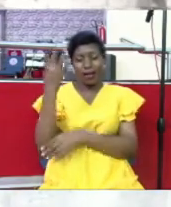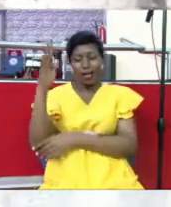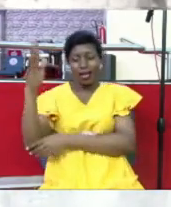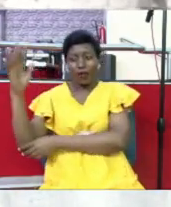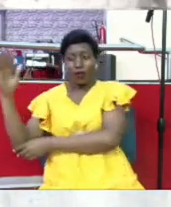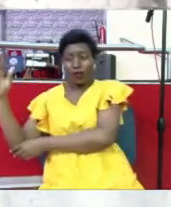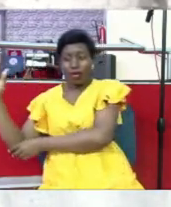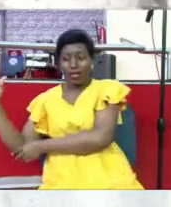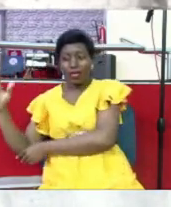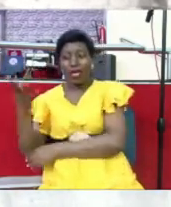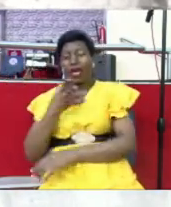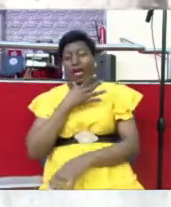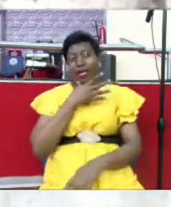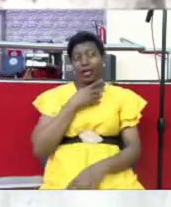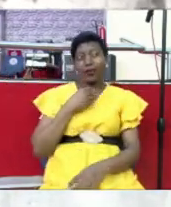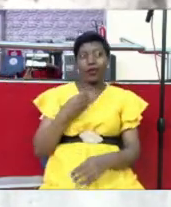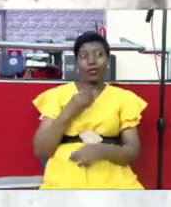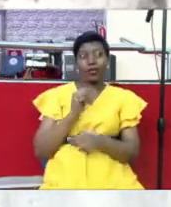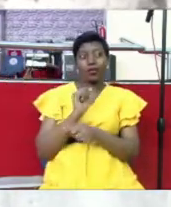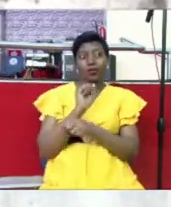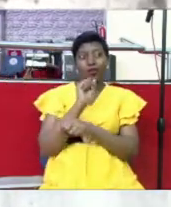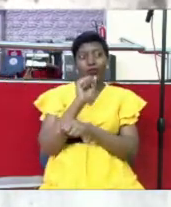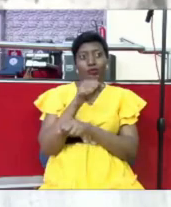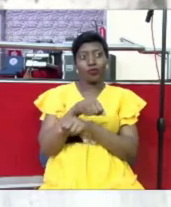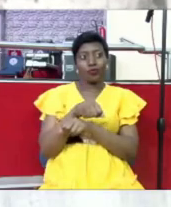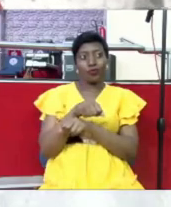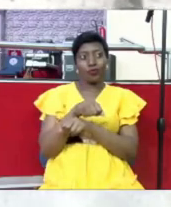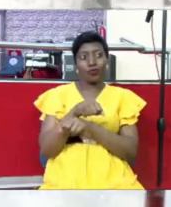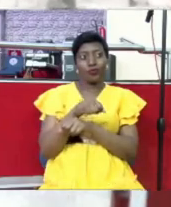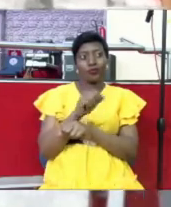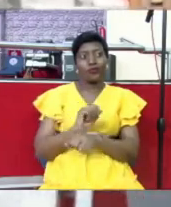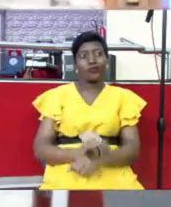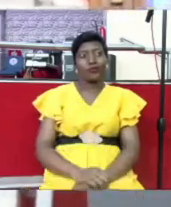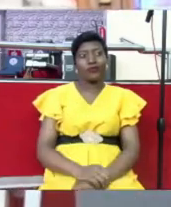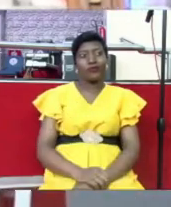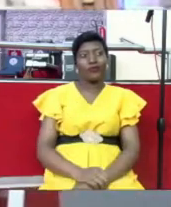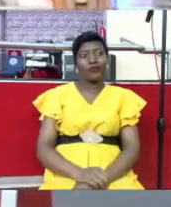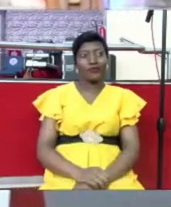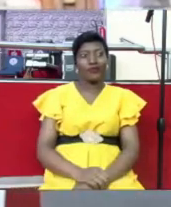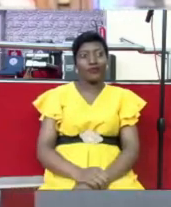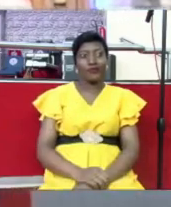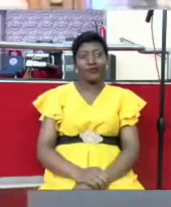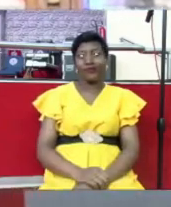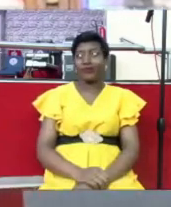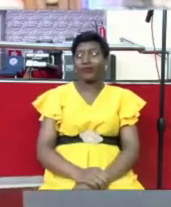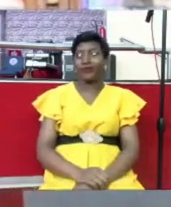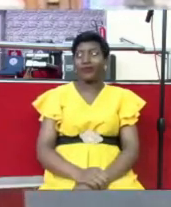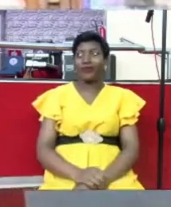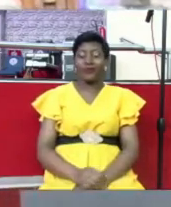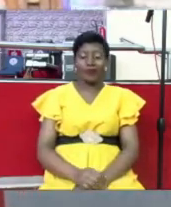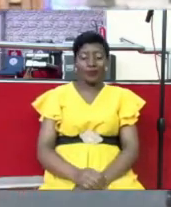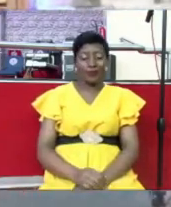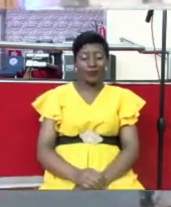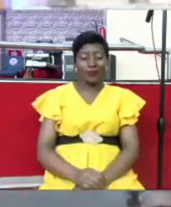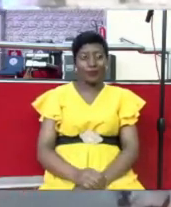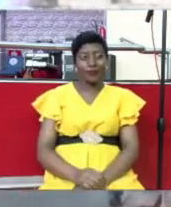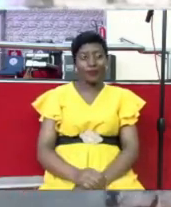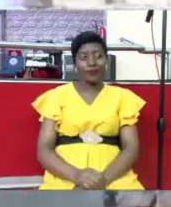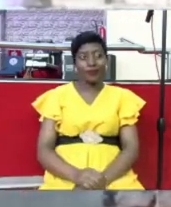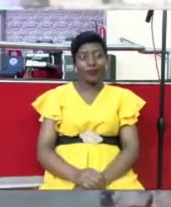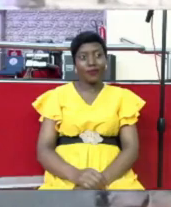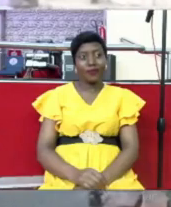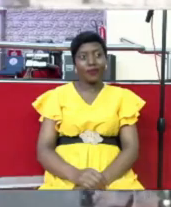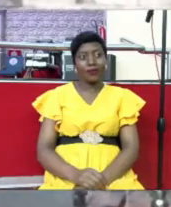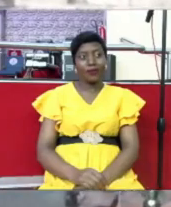themselves, The quantity of